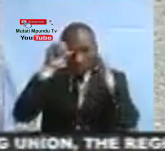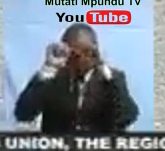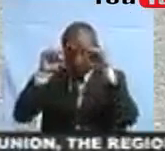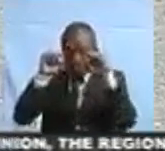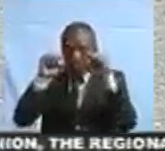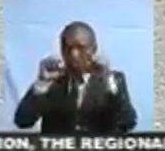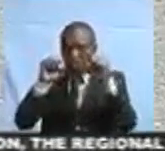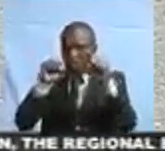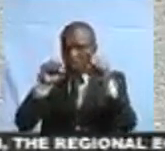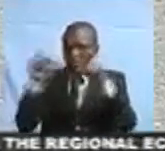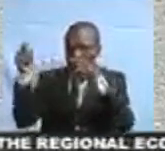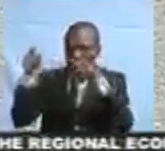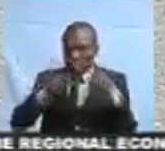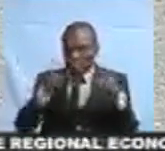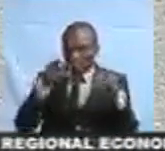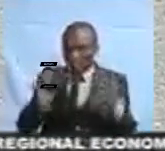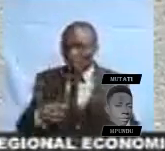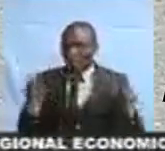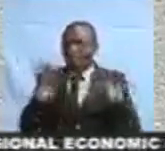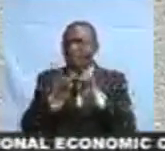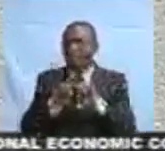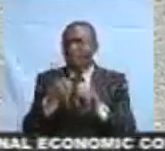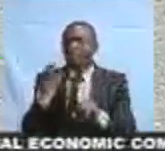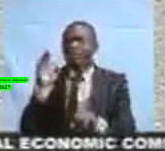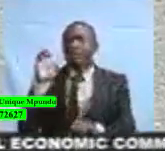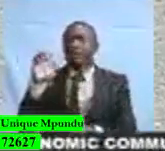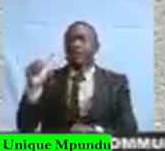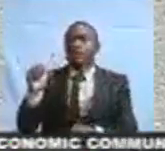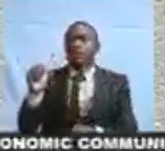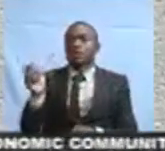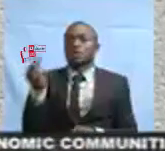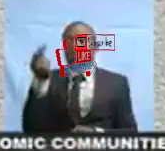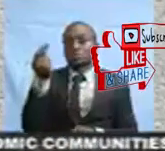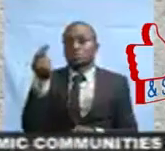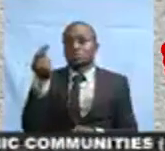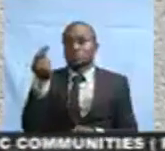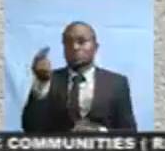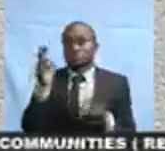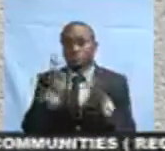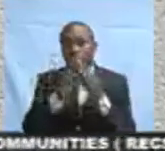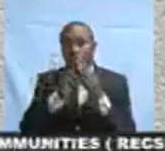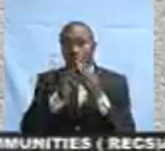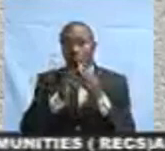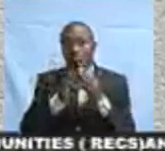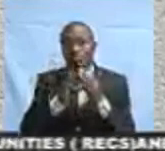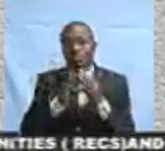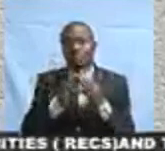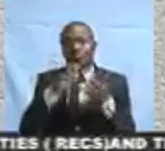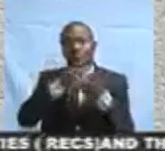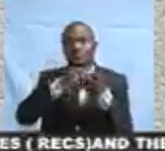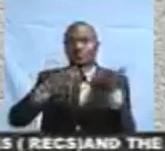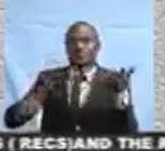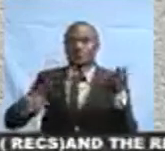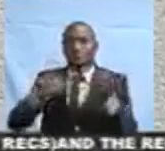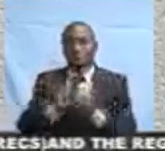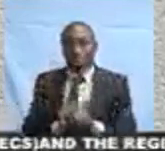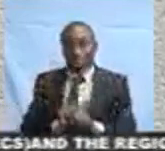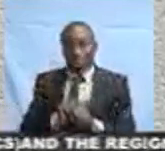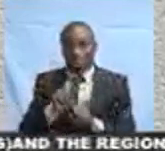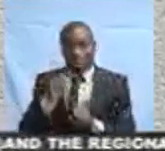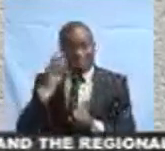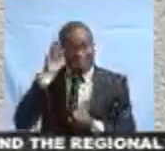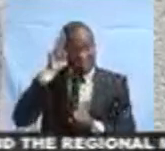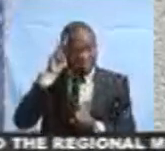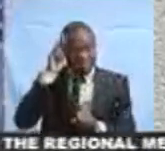come to this important AU meeting, they have withdrawn. And the reason for that withdrawal is